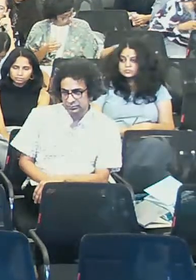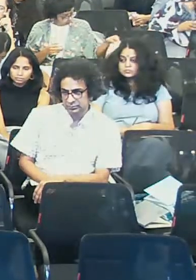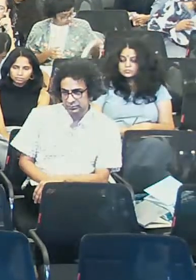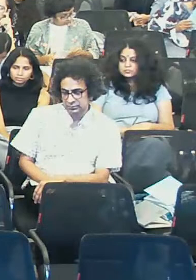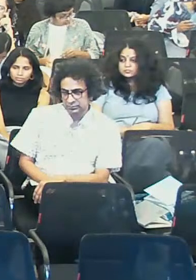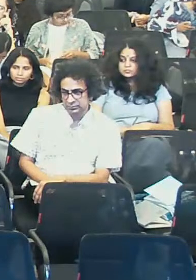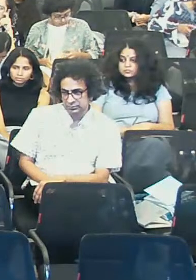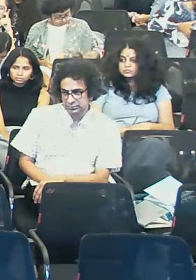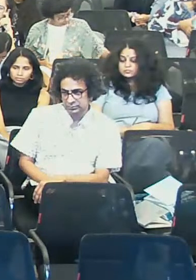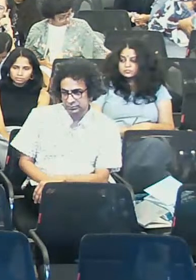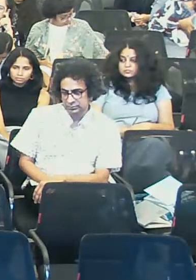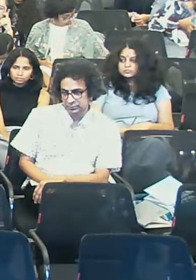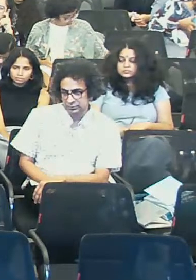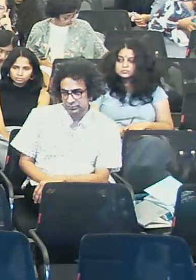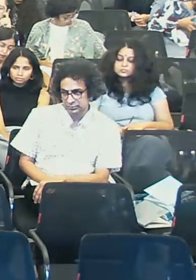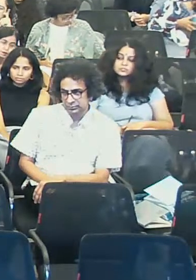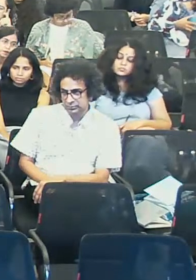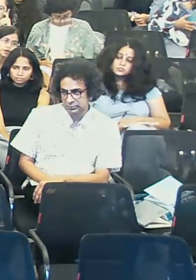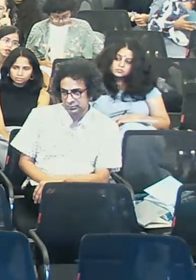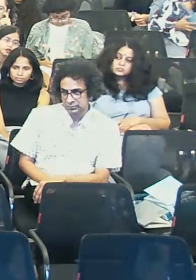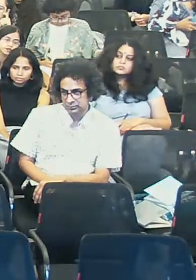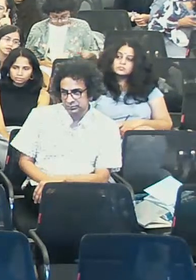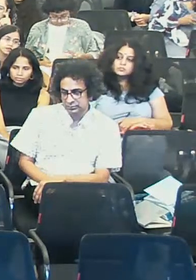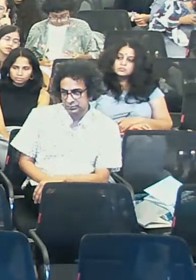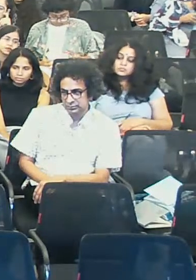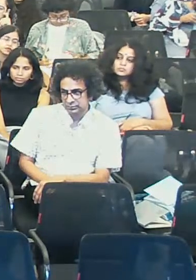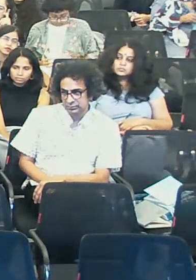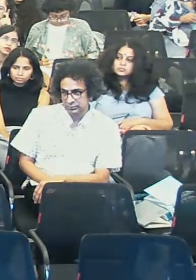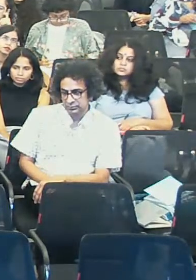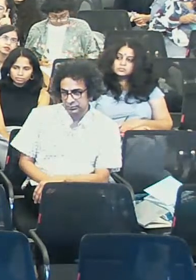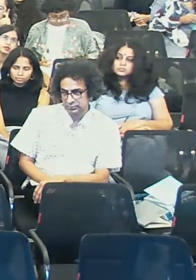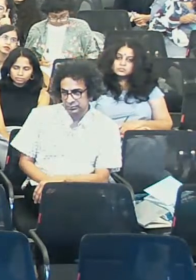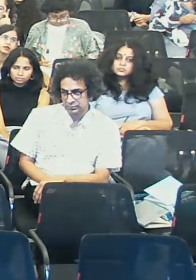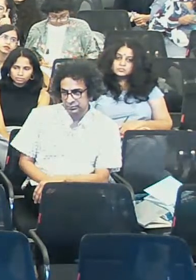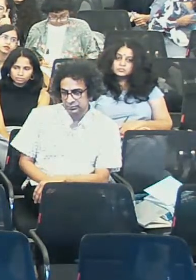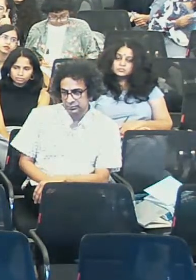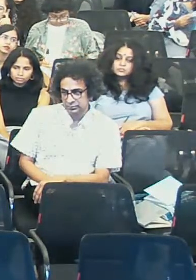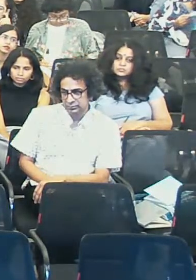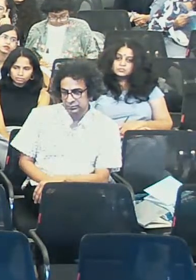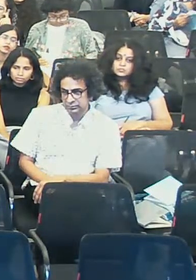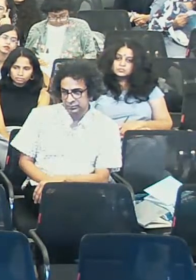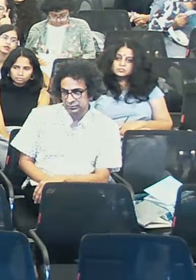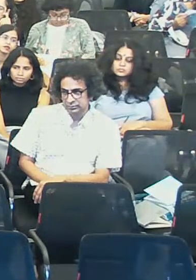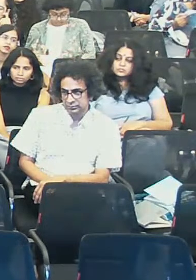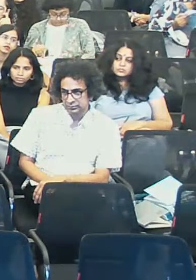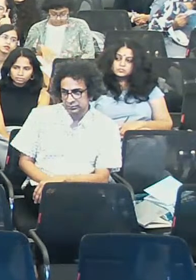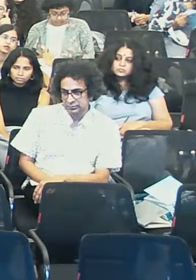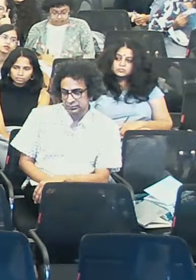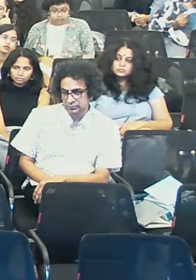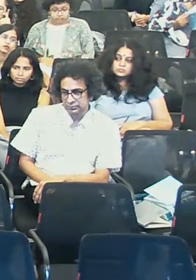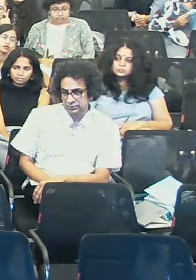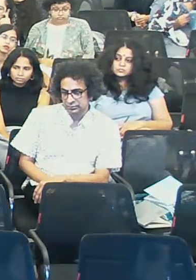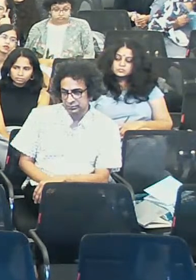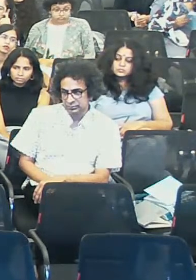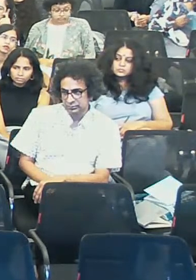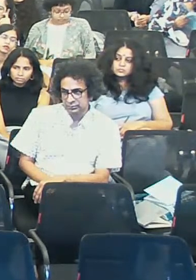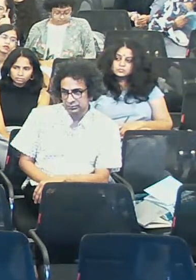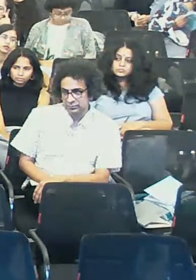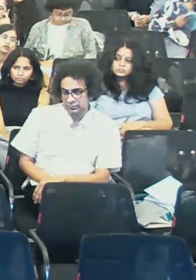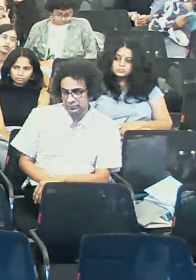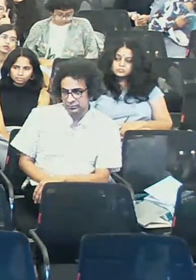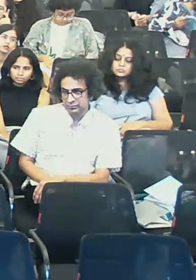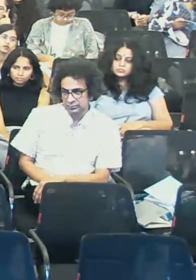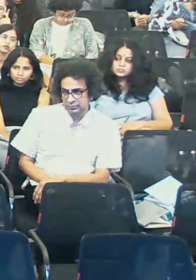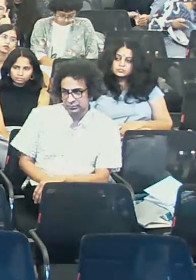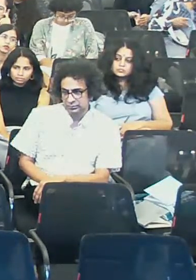knew of the. I mean, you didn't necessarily aspire to work there, but there was something it's a very different experience from walking into a museum